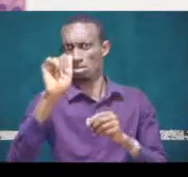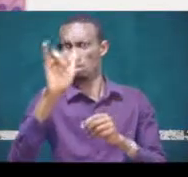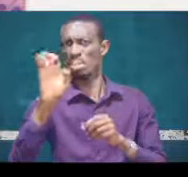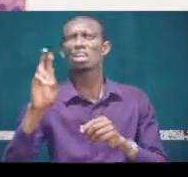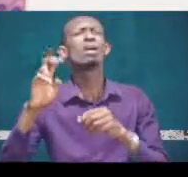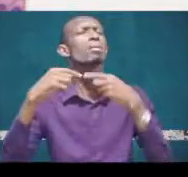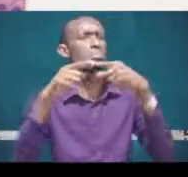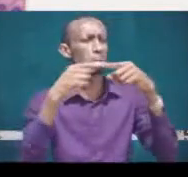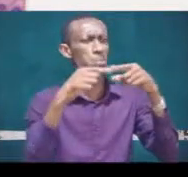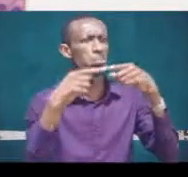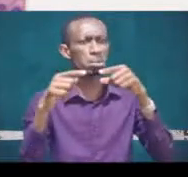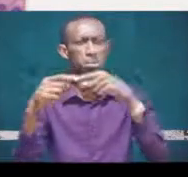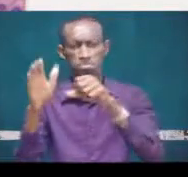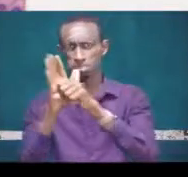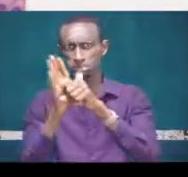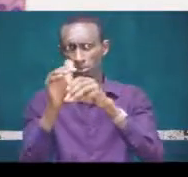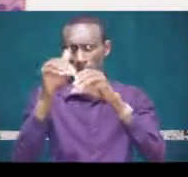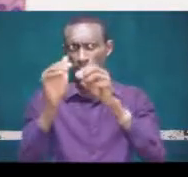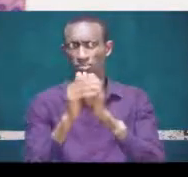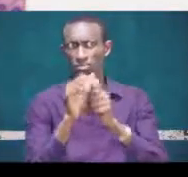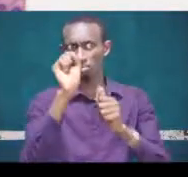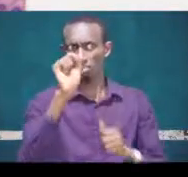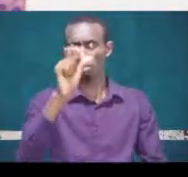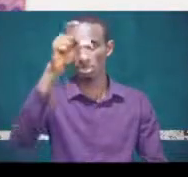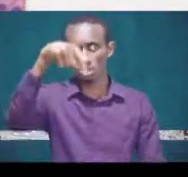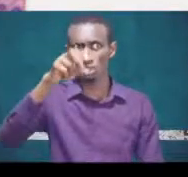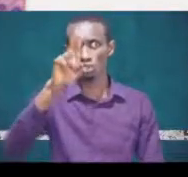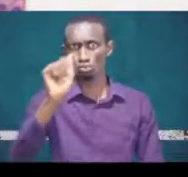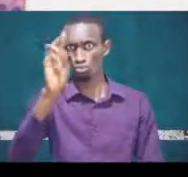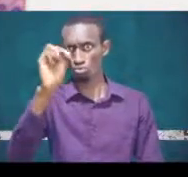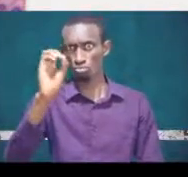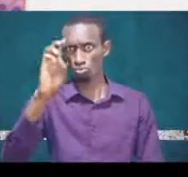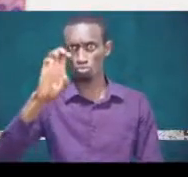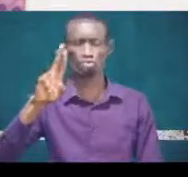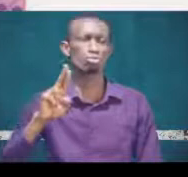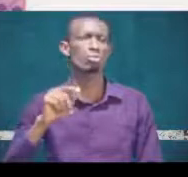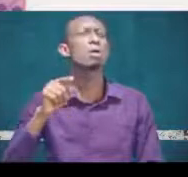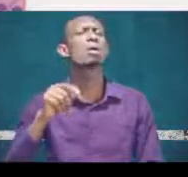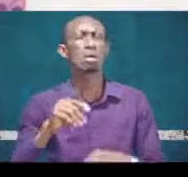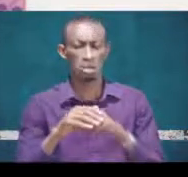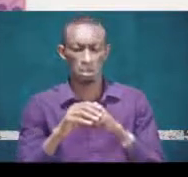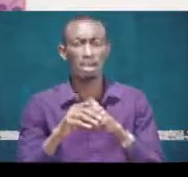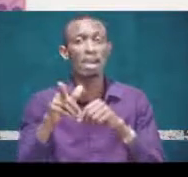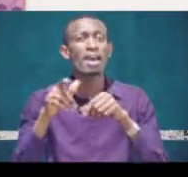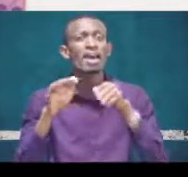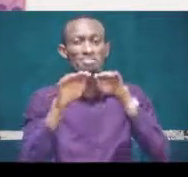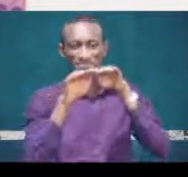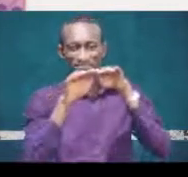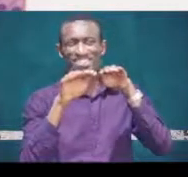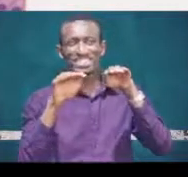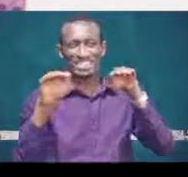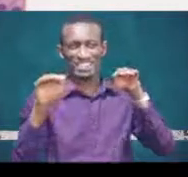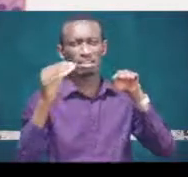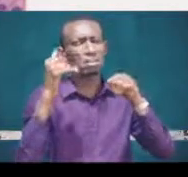So stratified squamous, that means many layers, flat cells. This is